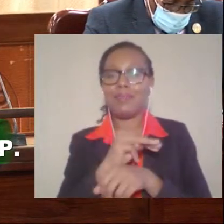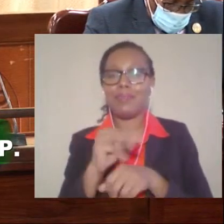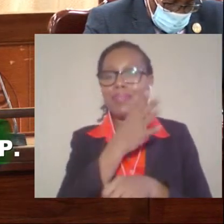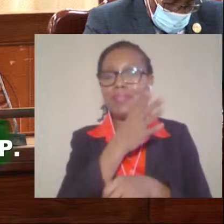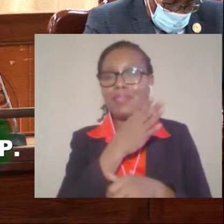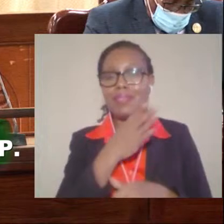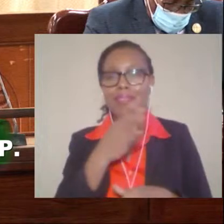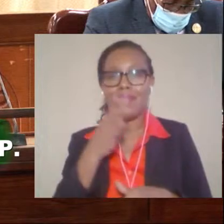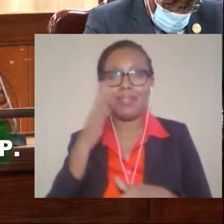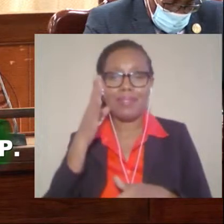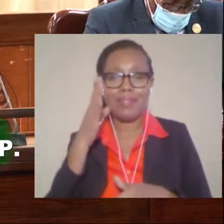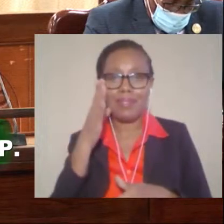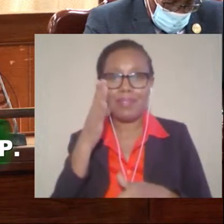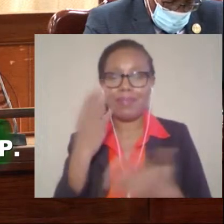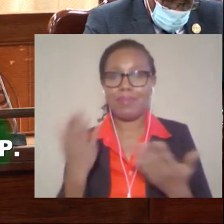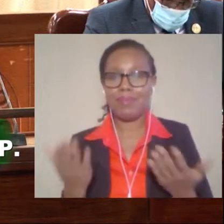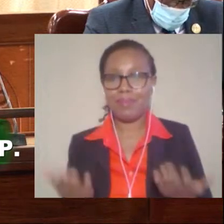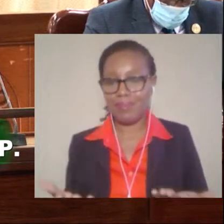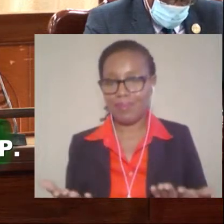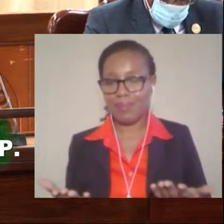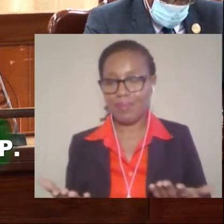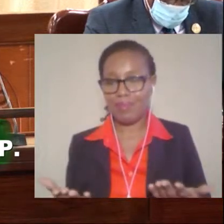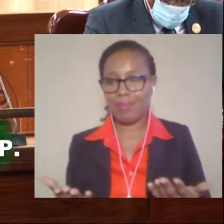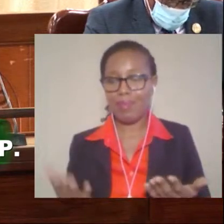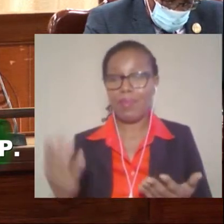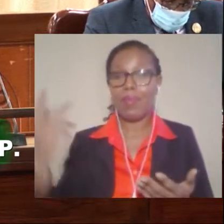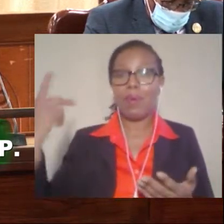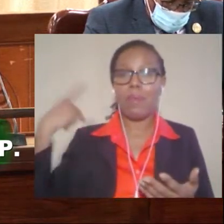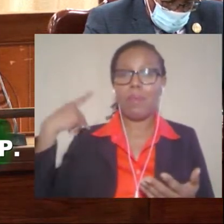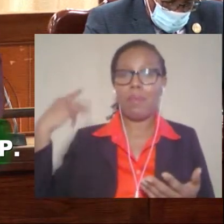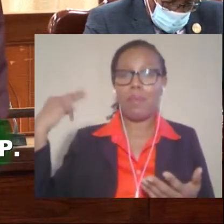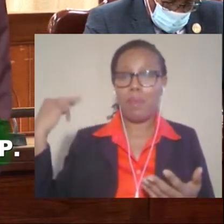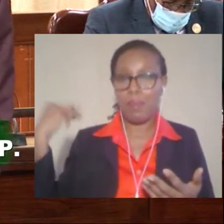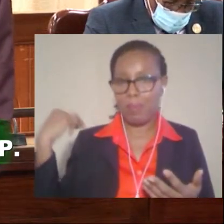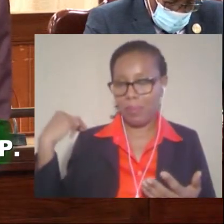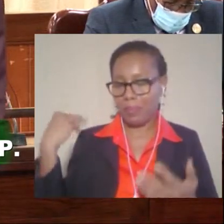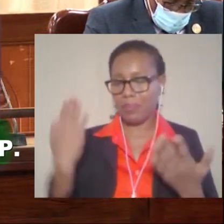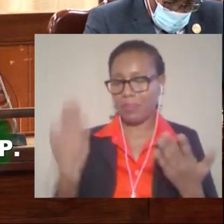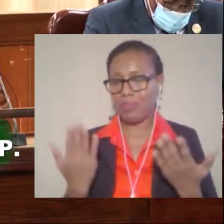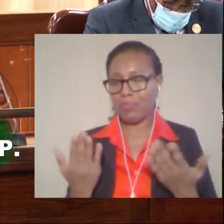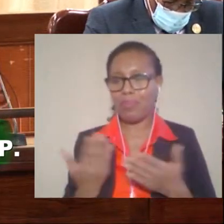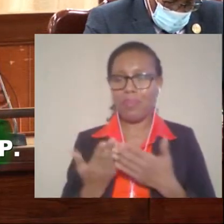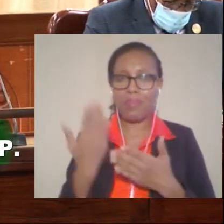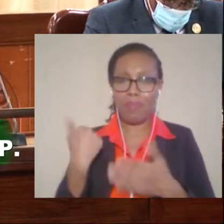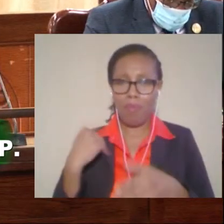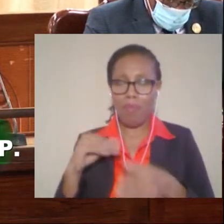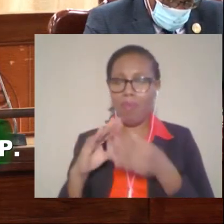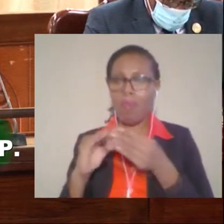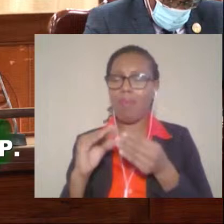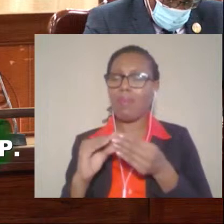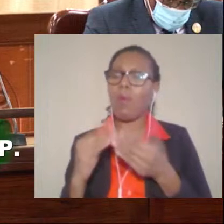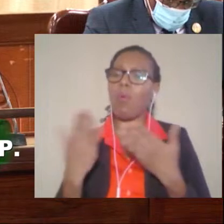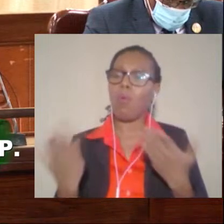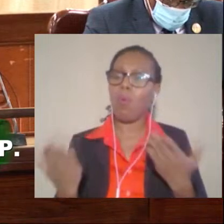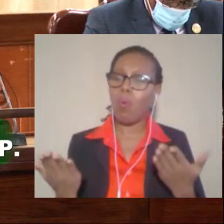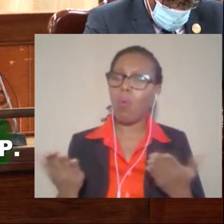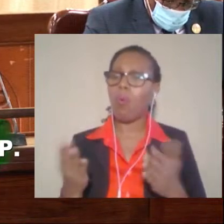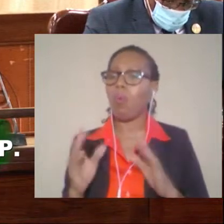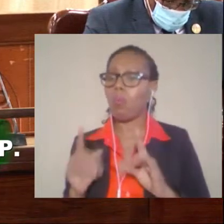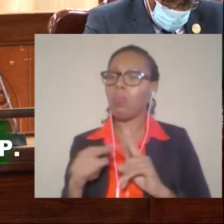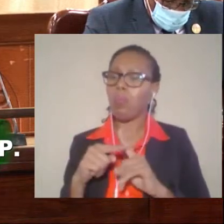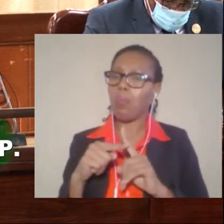it in a proper context and against relevant backdrop, underscoring